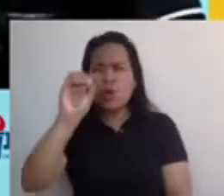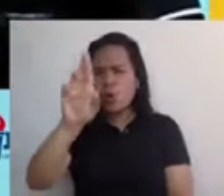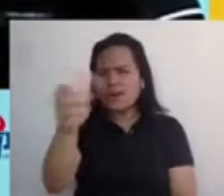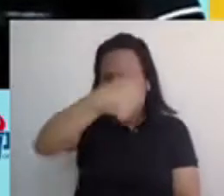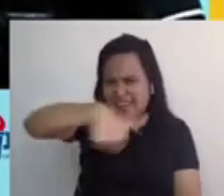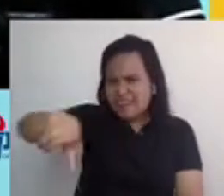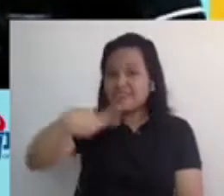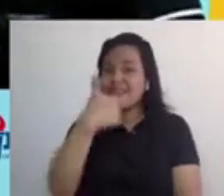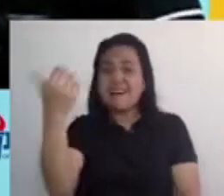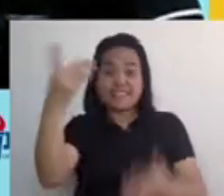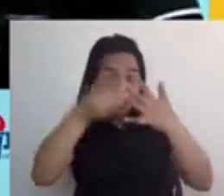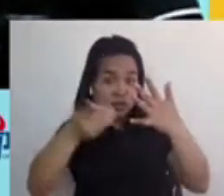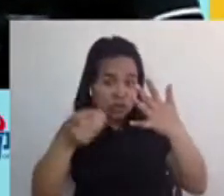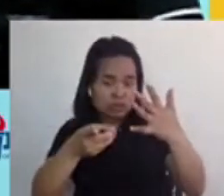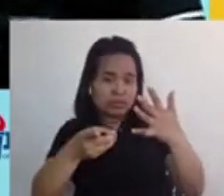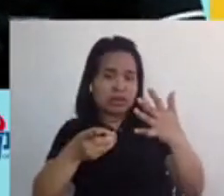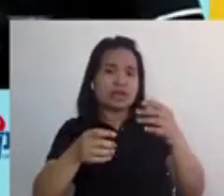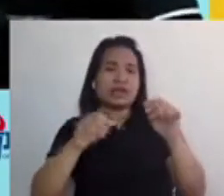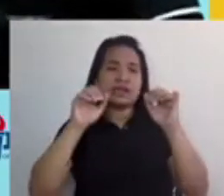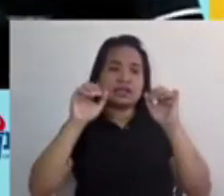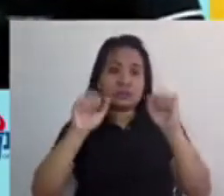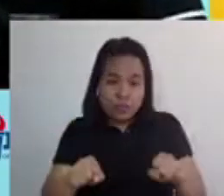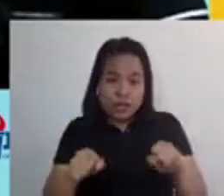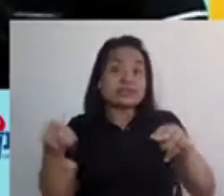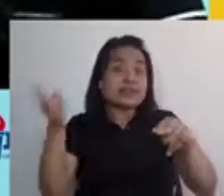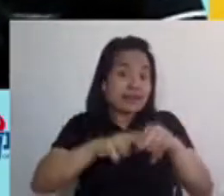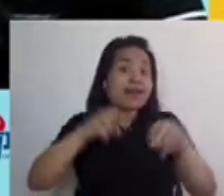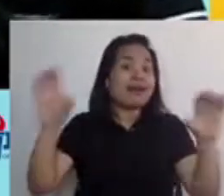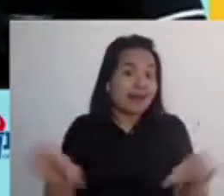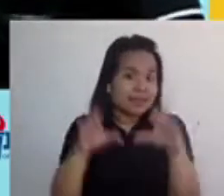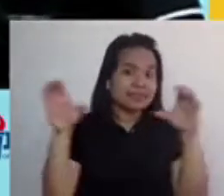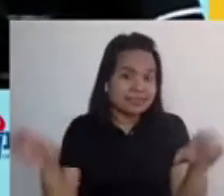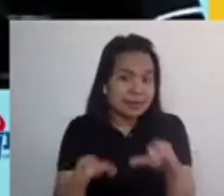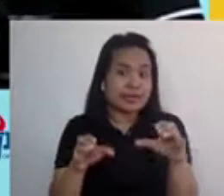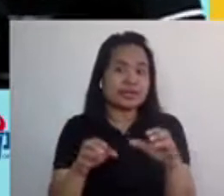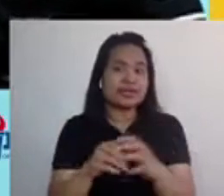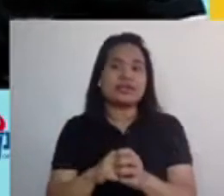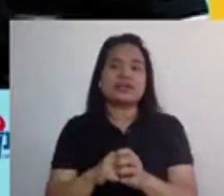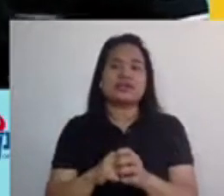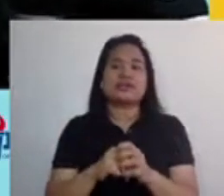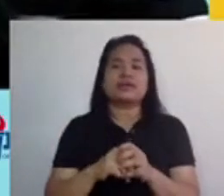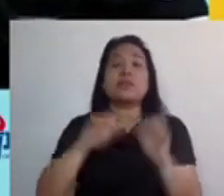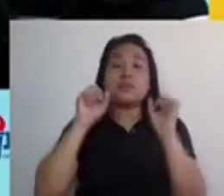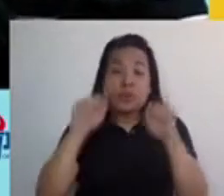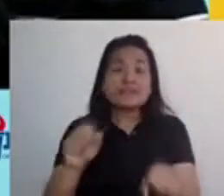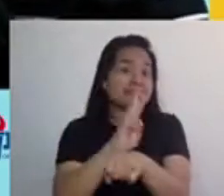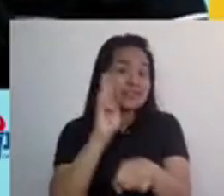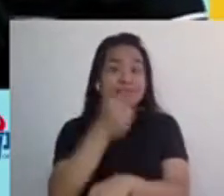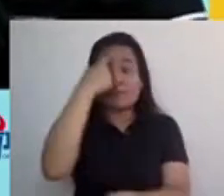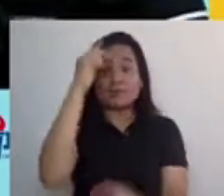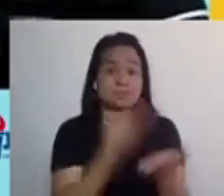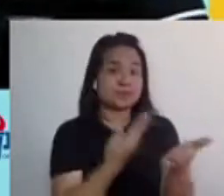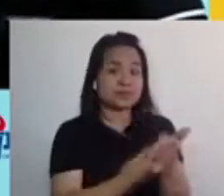falls under the plus factor objective, then you may submit that as your means of verification. Moving on to